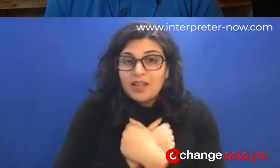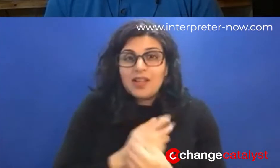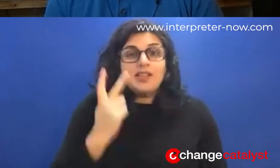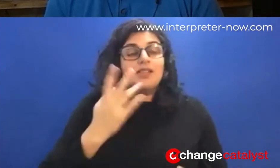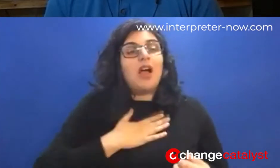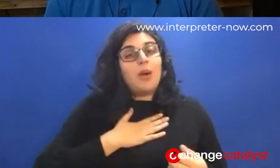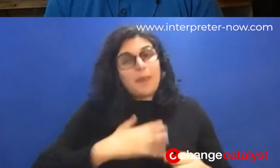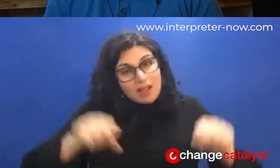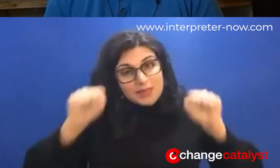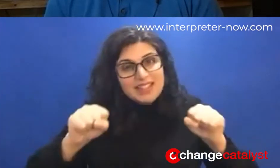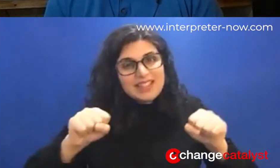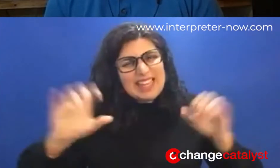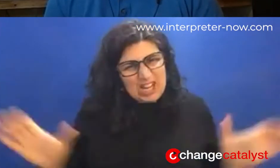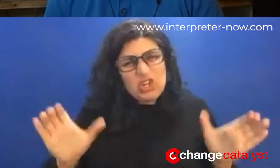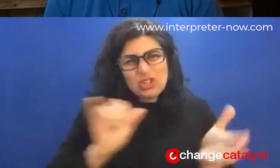that.